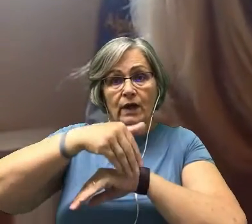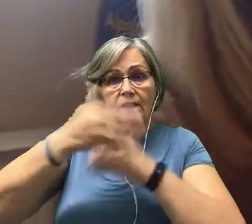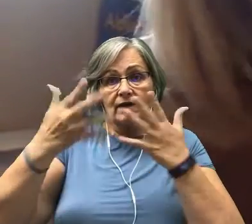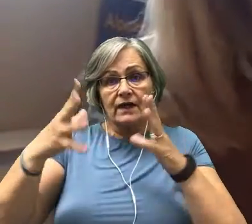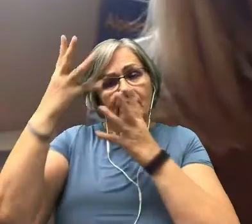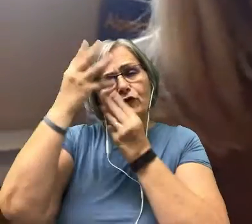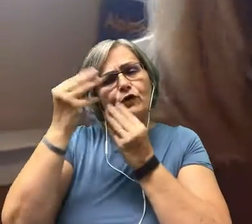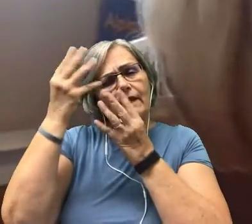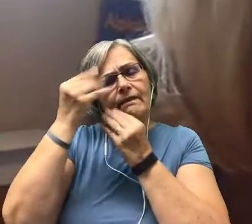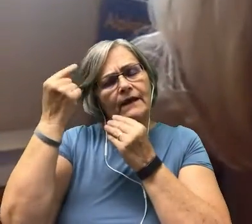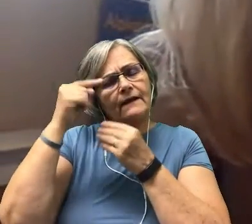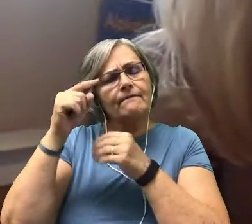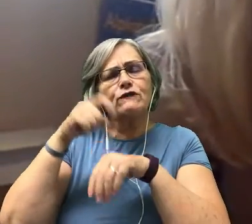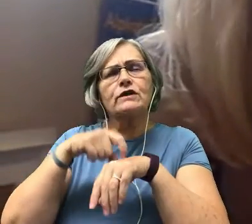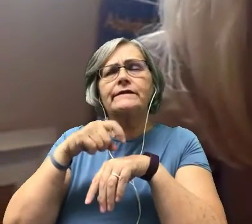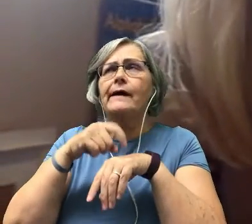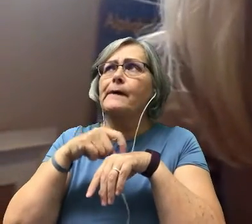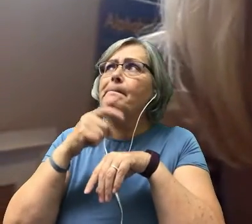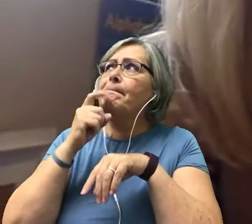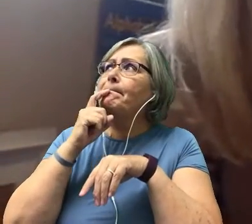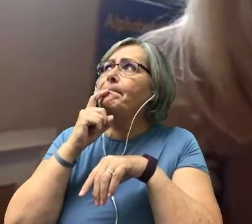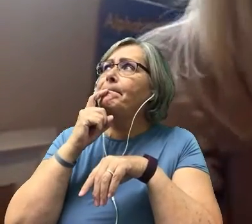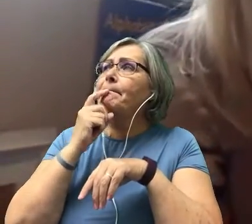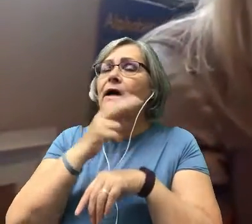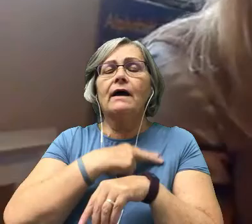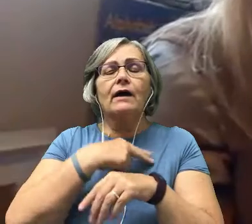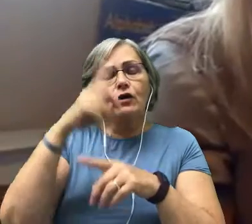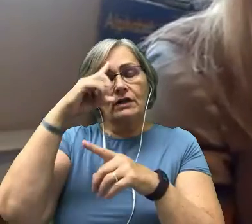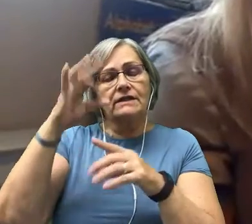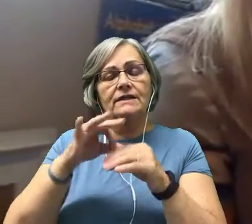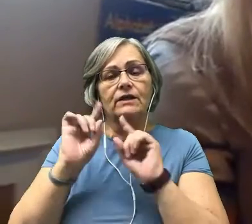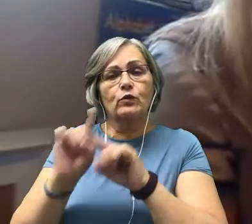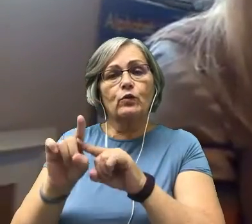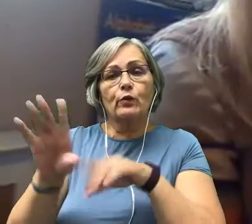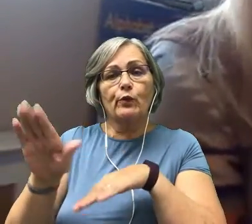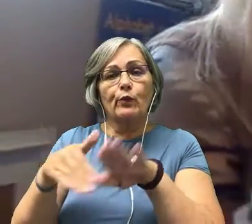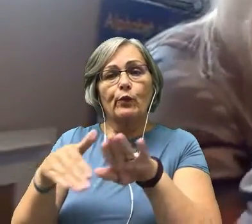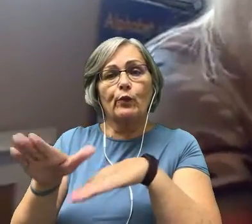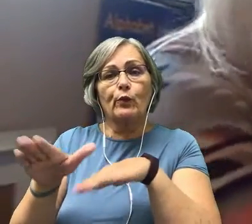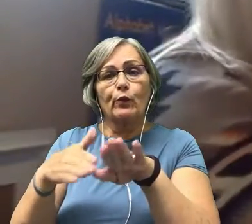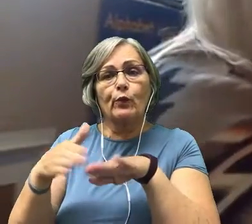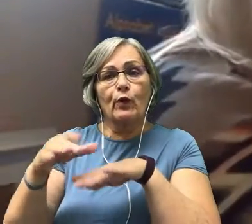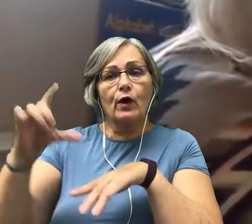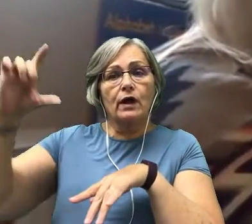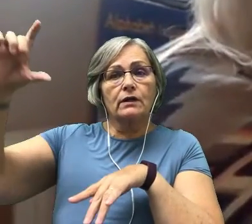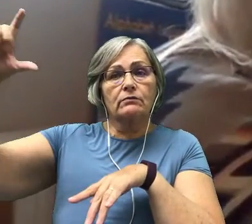thinking it over for some time, Harold decided to go for a walk in the moonlight.